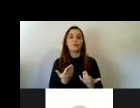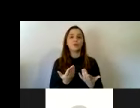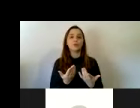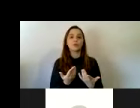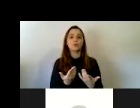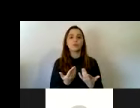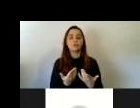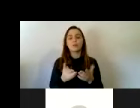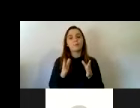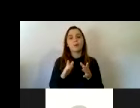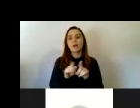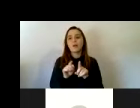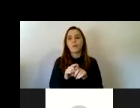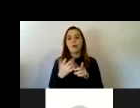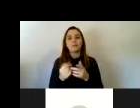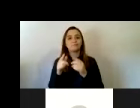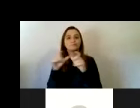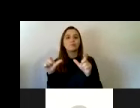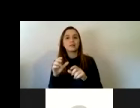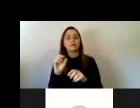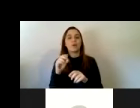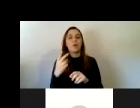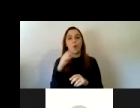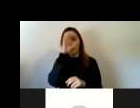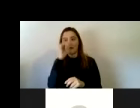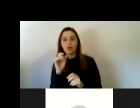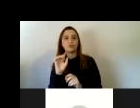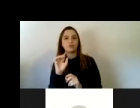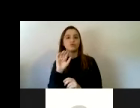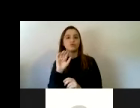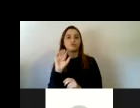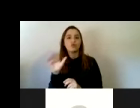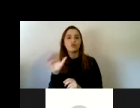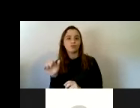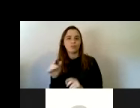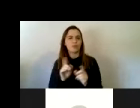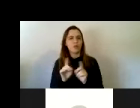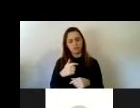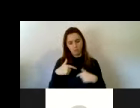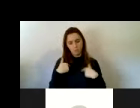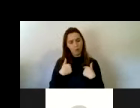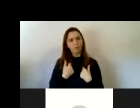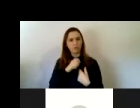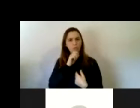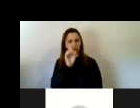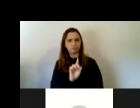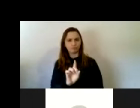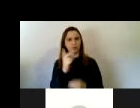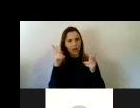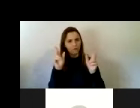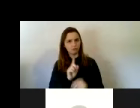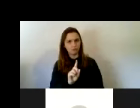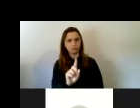or government. You have to come by yourself. And it's based on joint ownership. We are not owning the